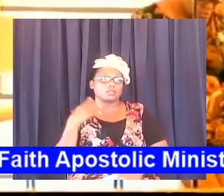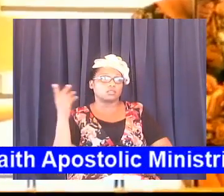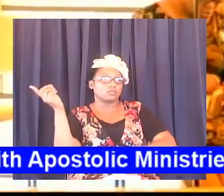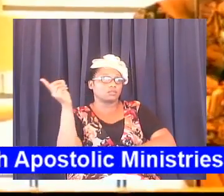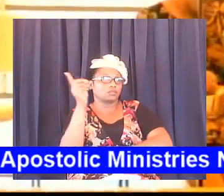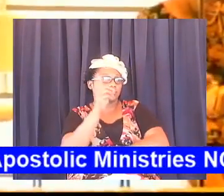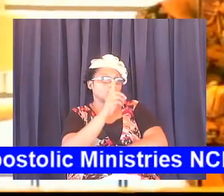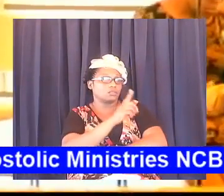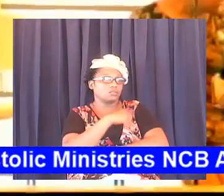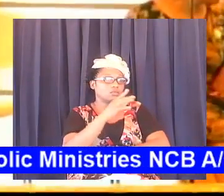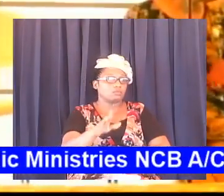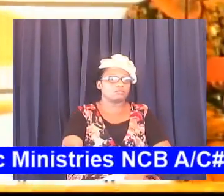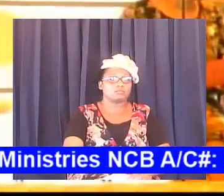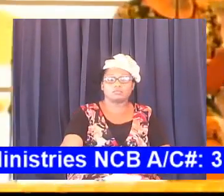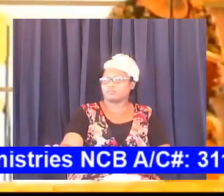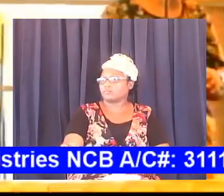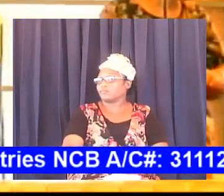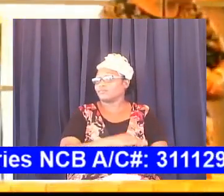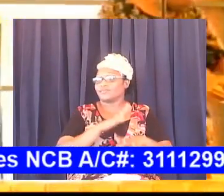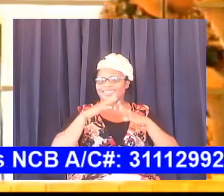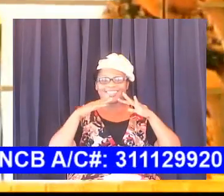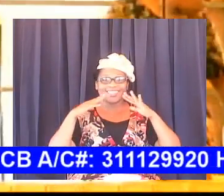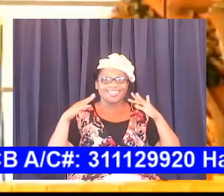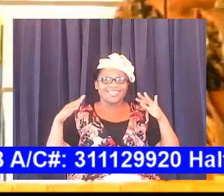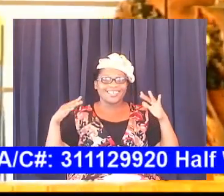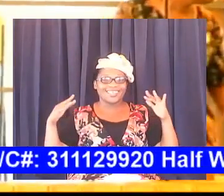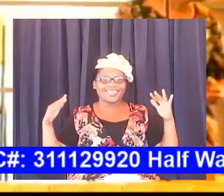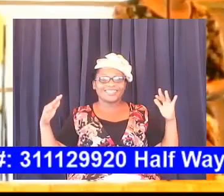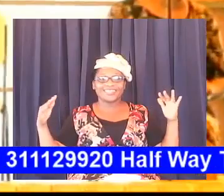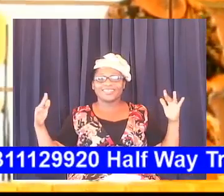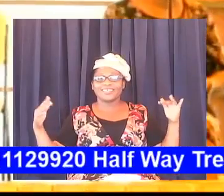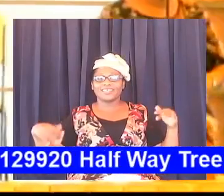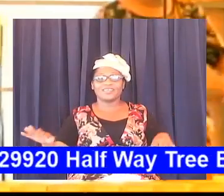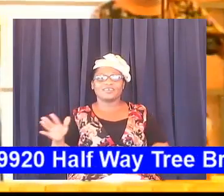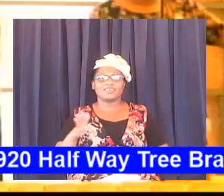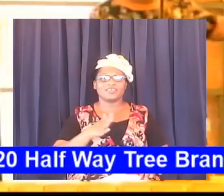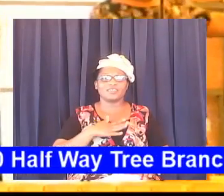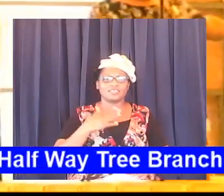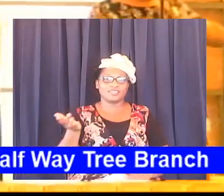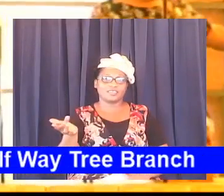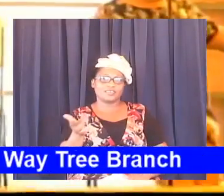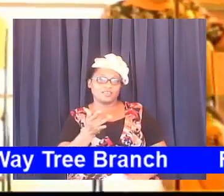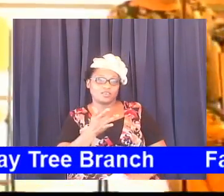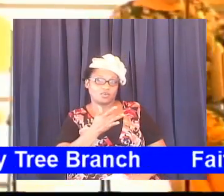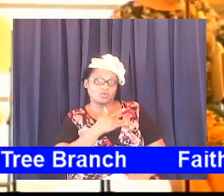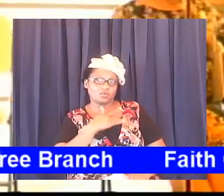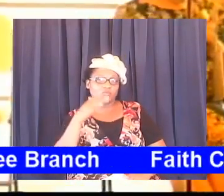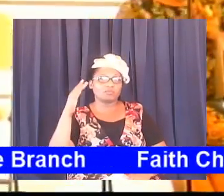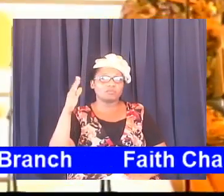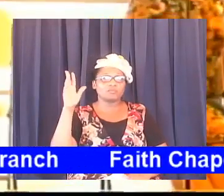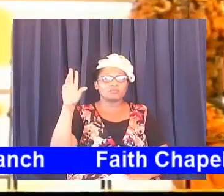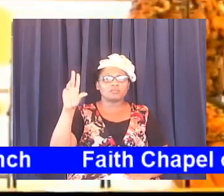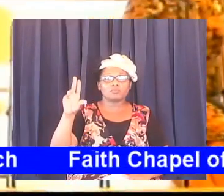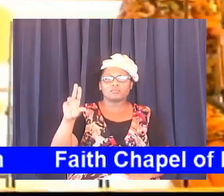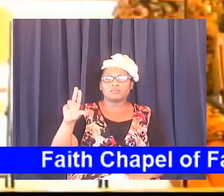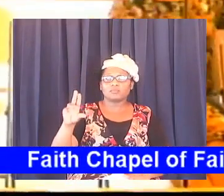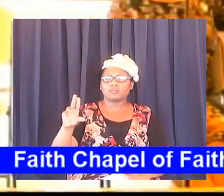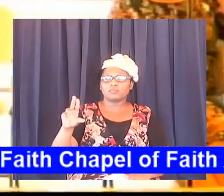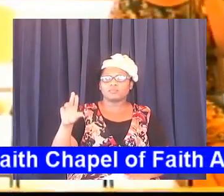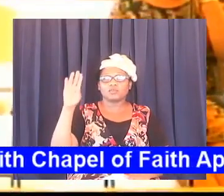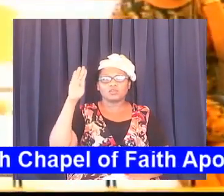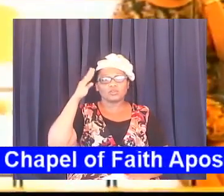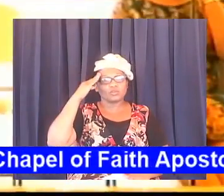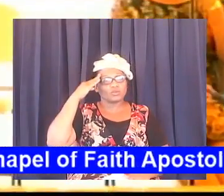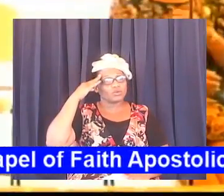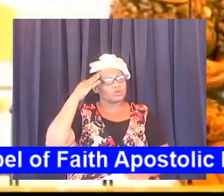are filled with laughter. My heart has known your